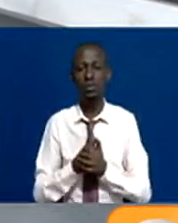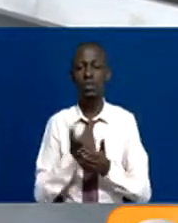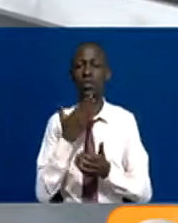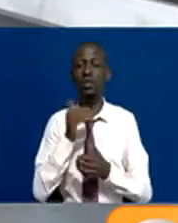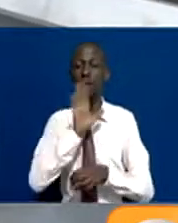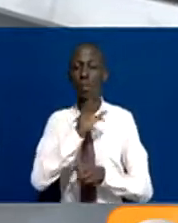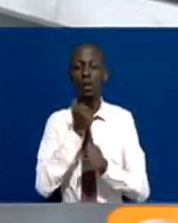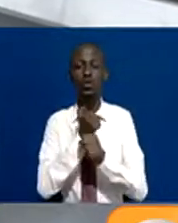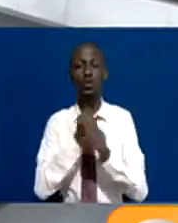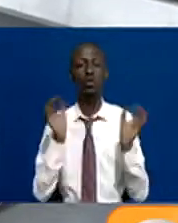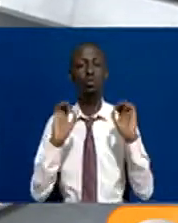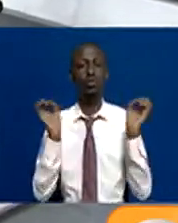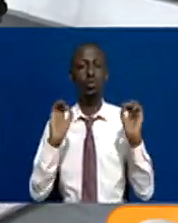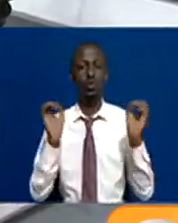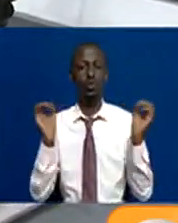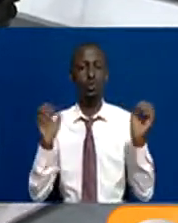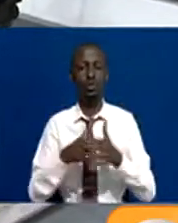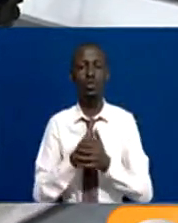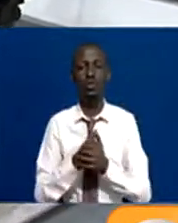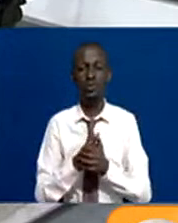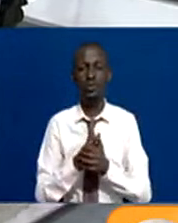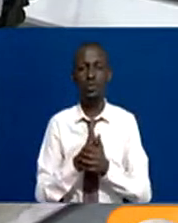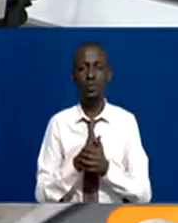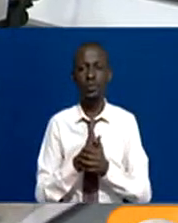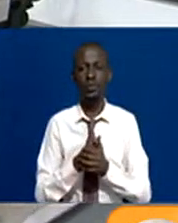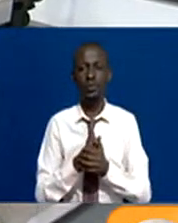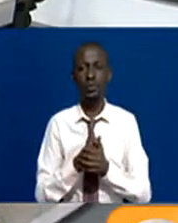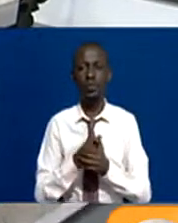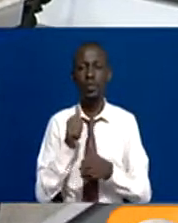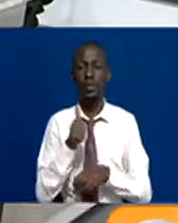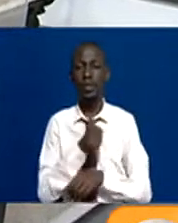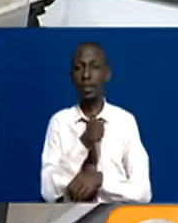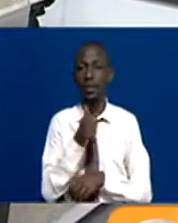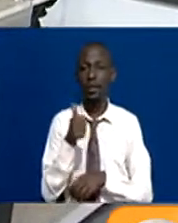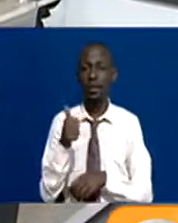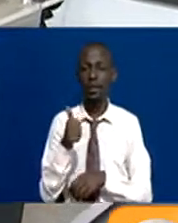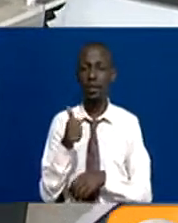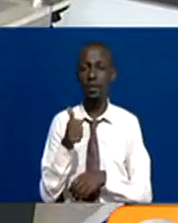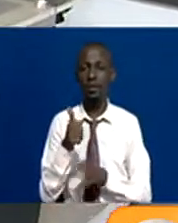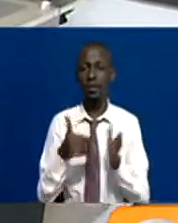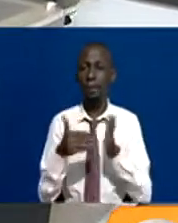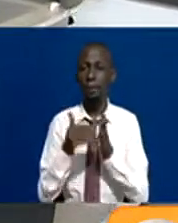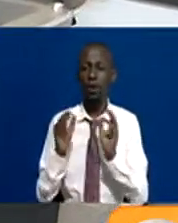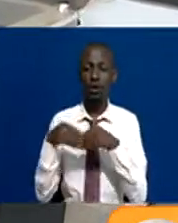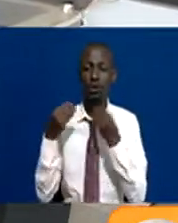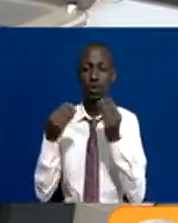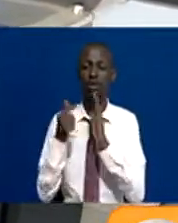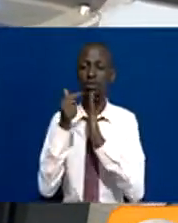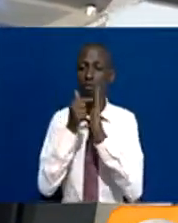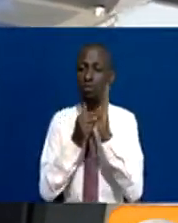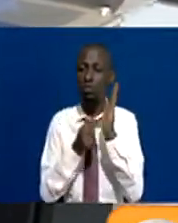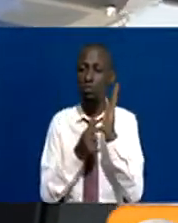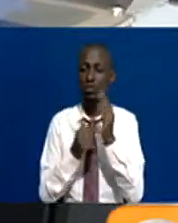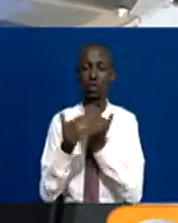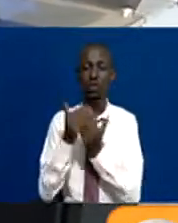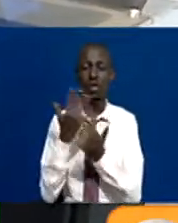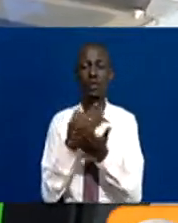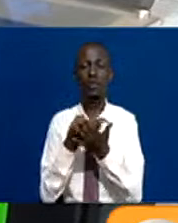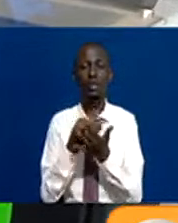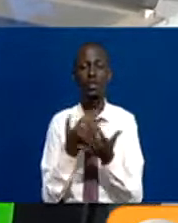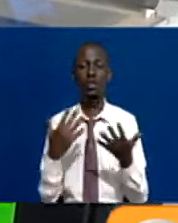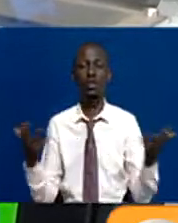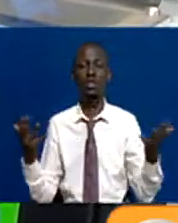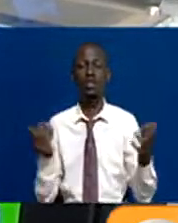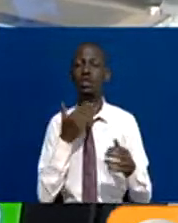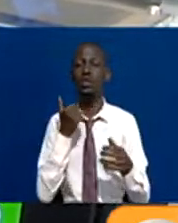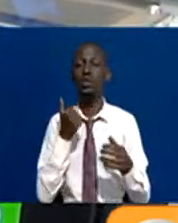work, some of them. They are also denying provision and taking care of you financially. They want to